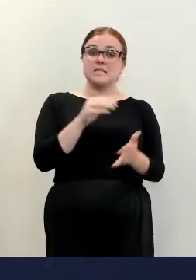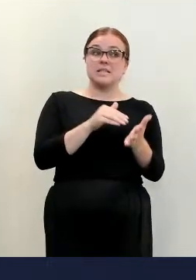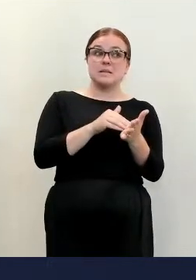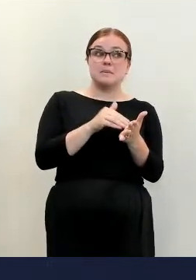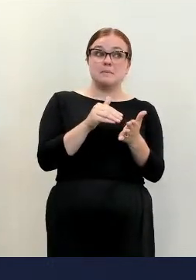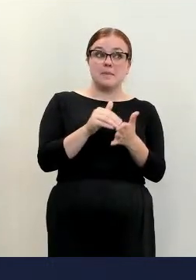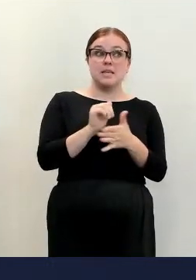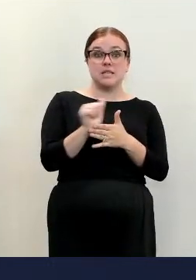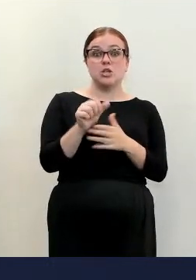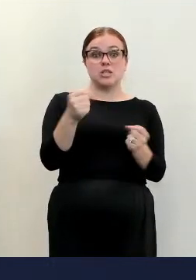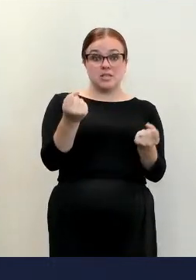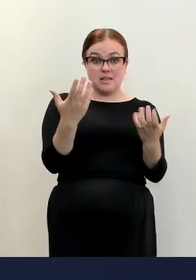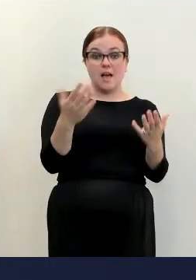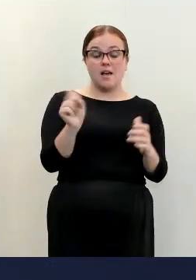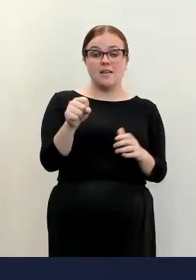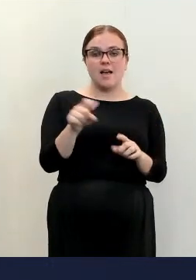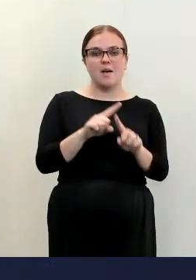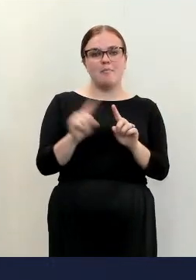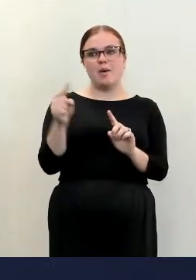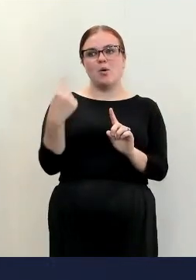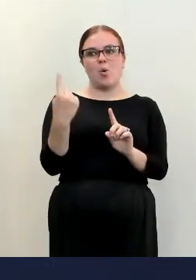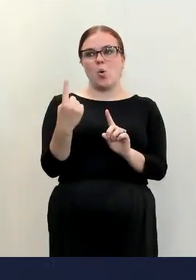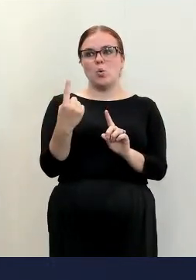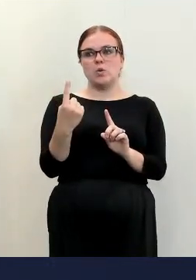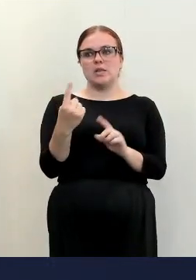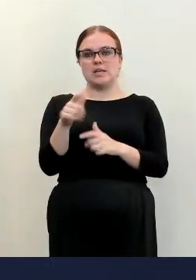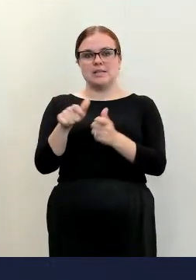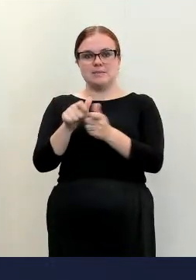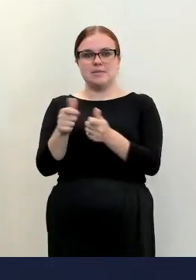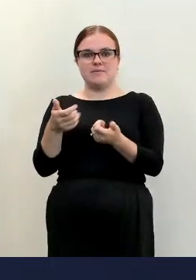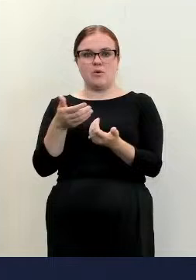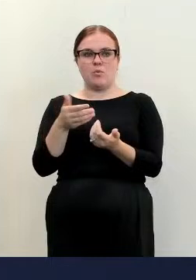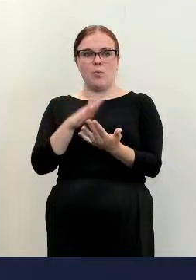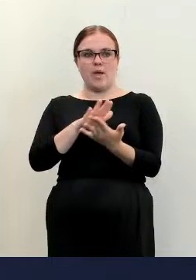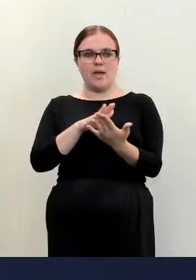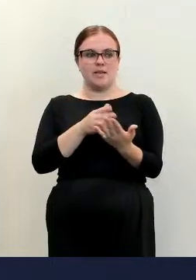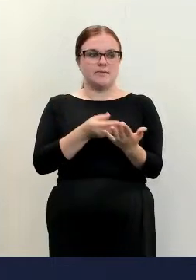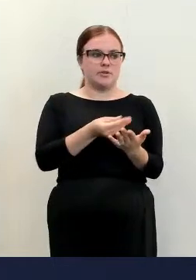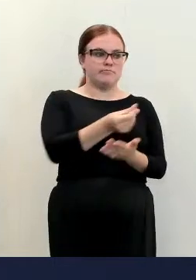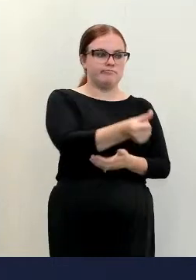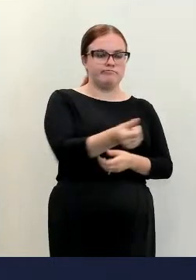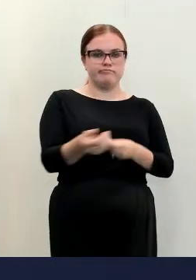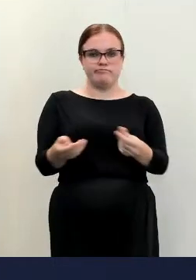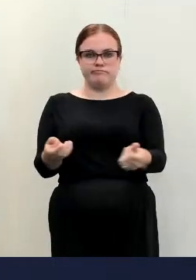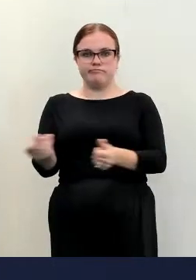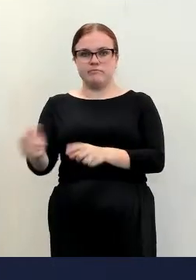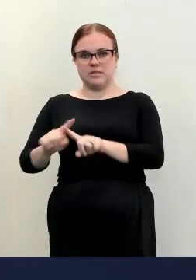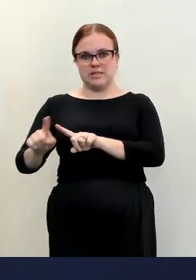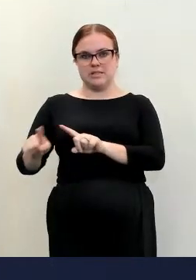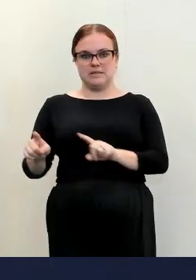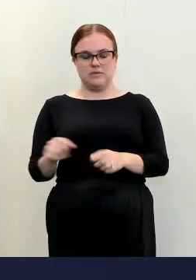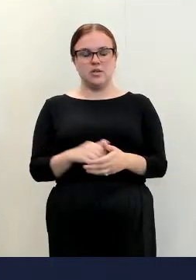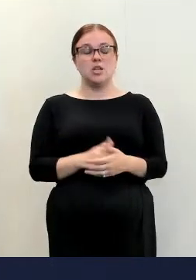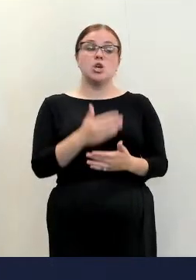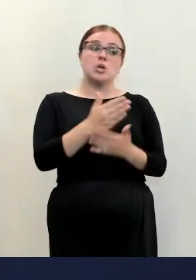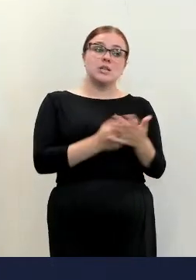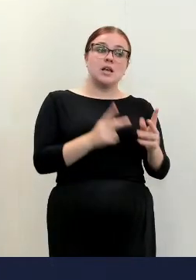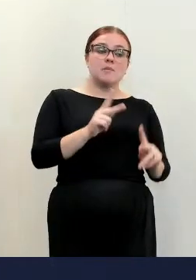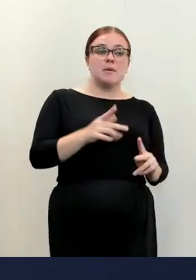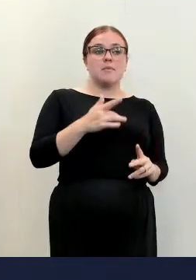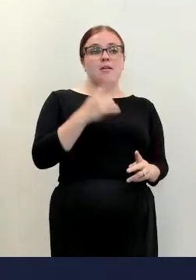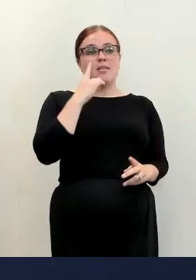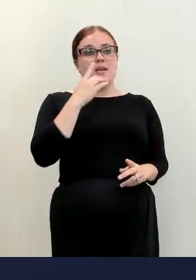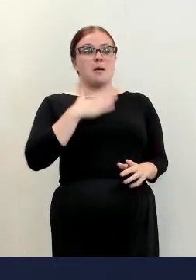a lot of money, it can only be invested in so many ways. So I'm sure there's some folks out there who feel like, well,